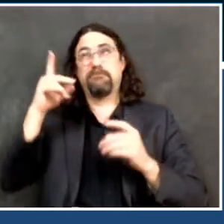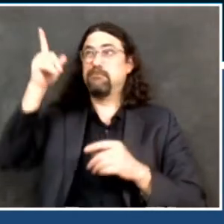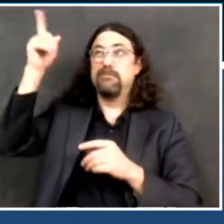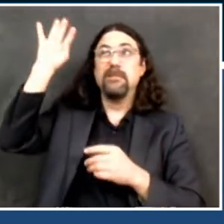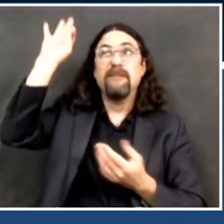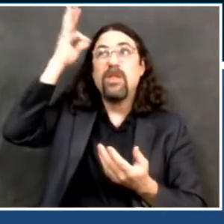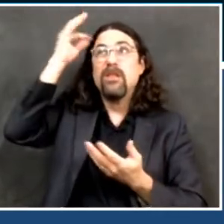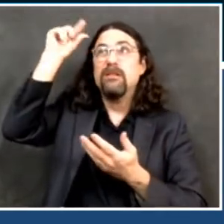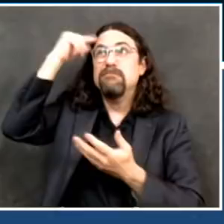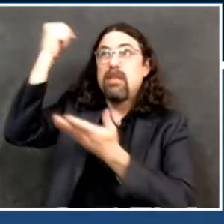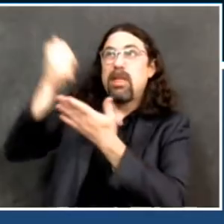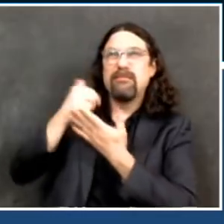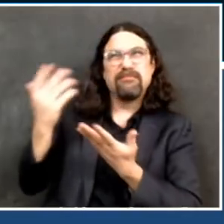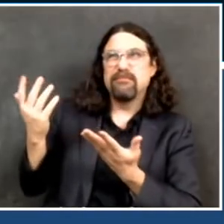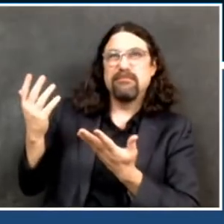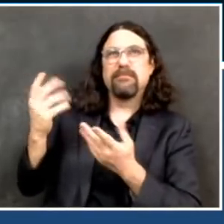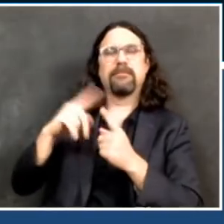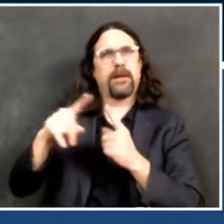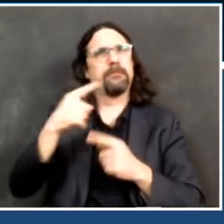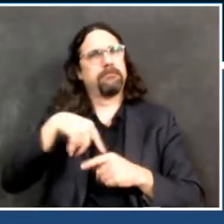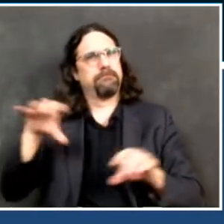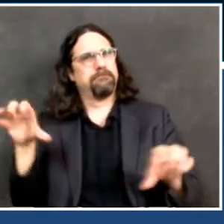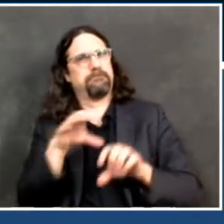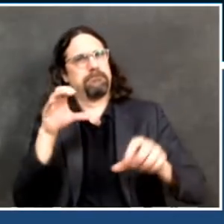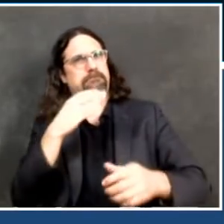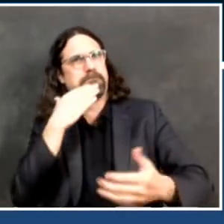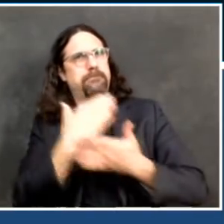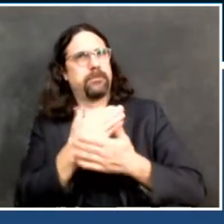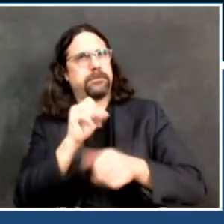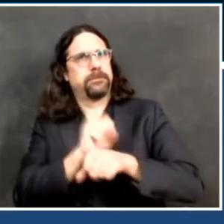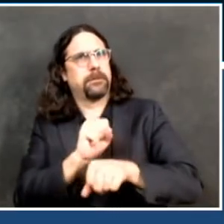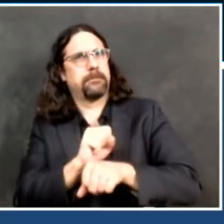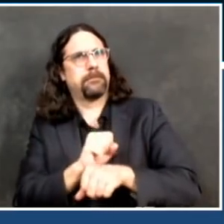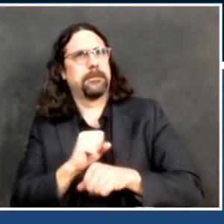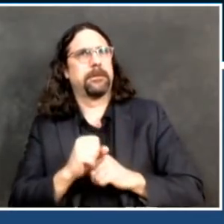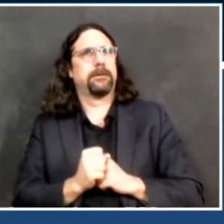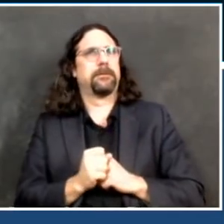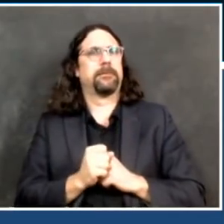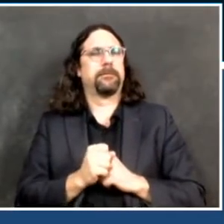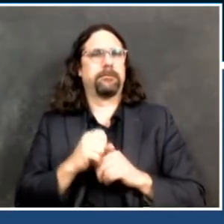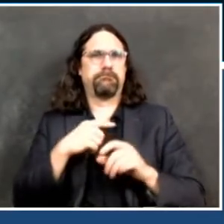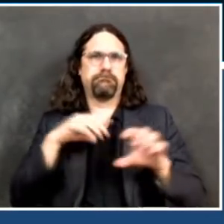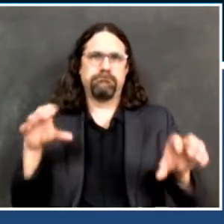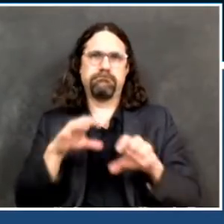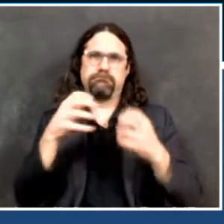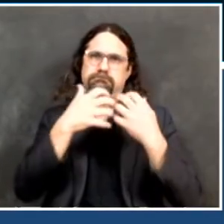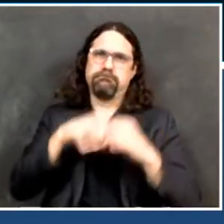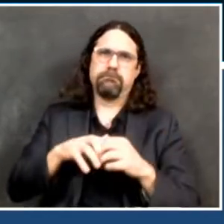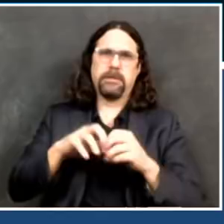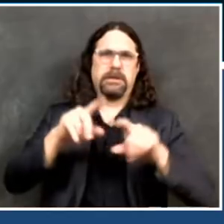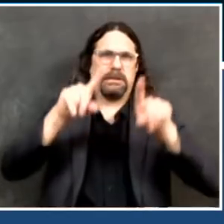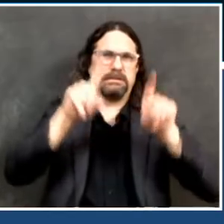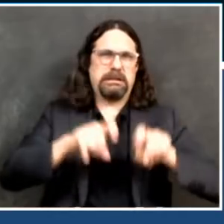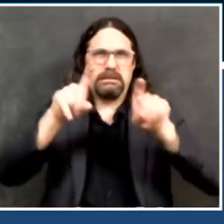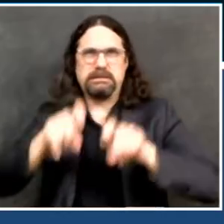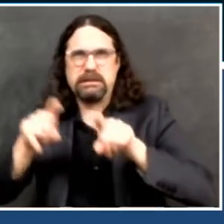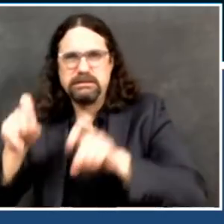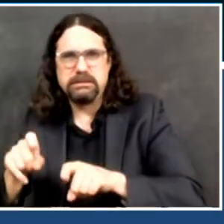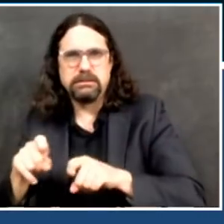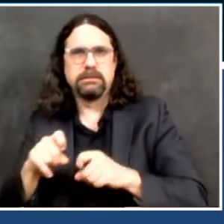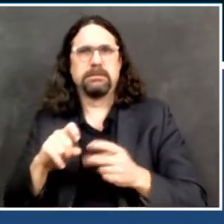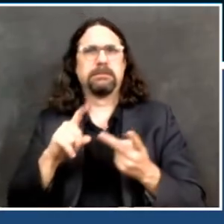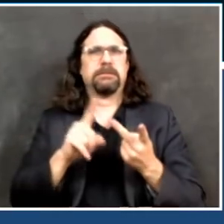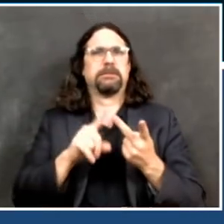own PPEs. That's the New York City way. If no one else is finding a way, we'll find a way ourselves. We'll take care